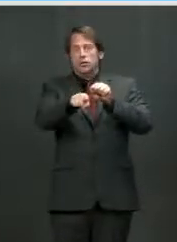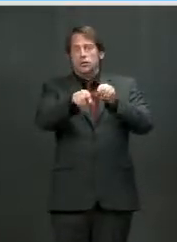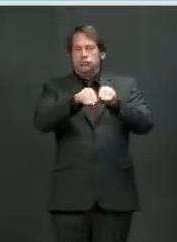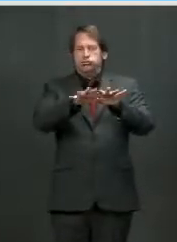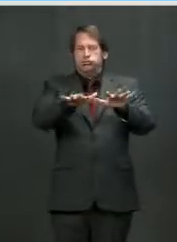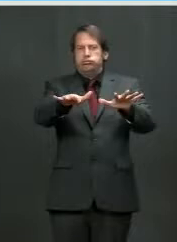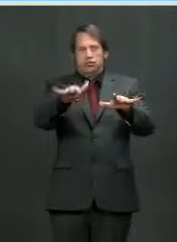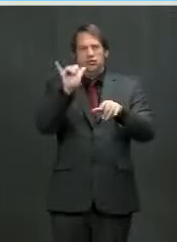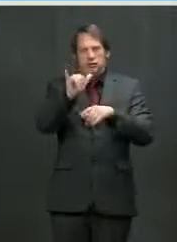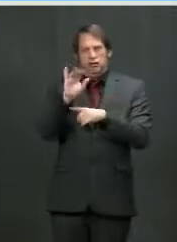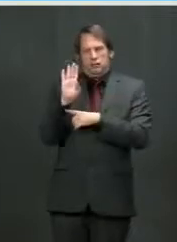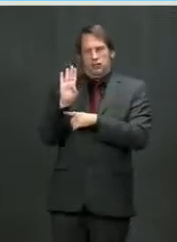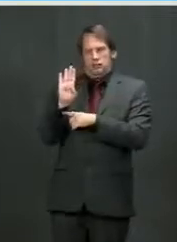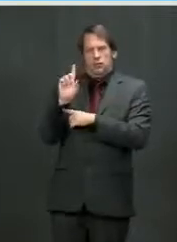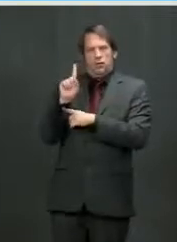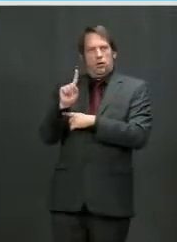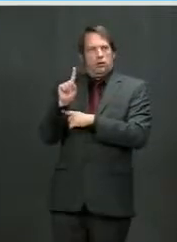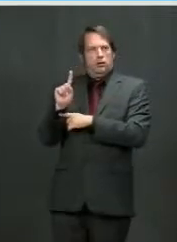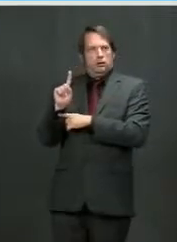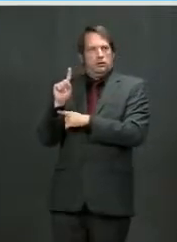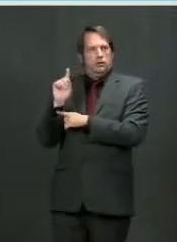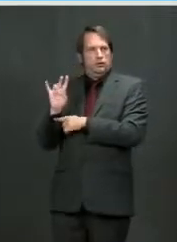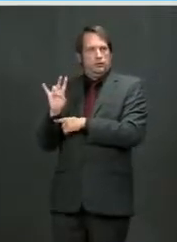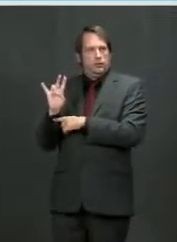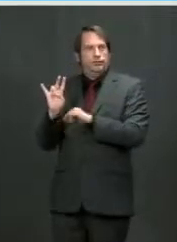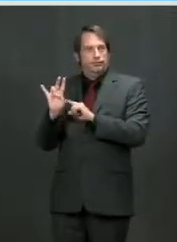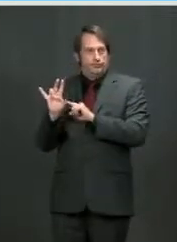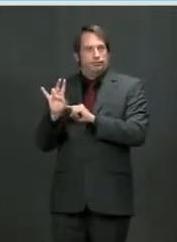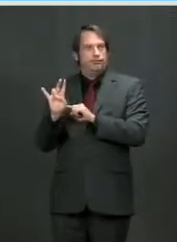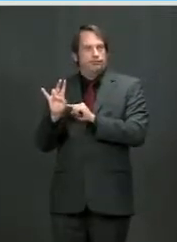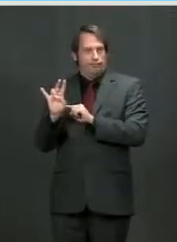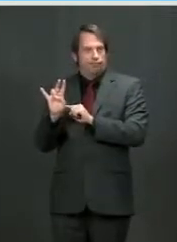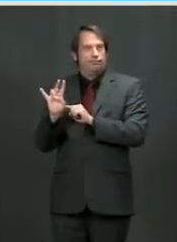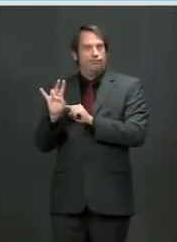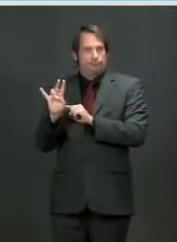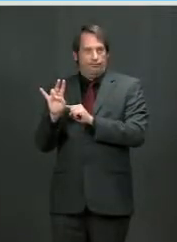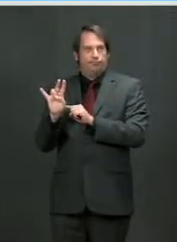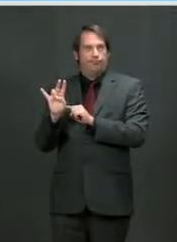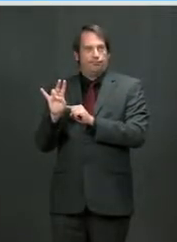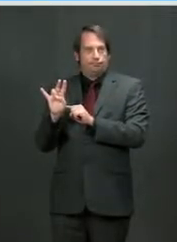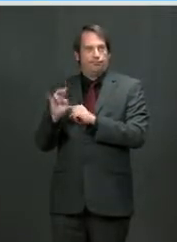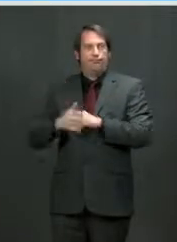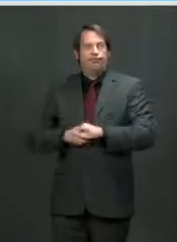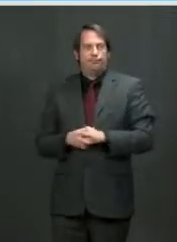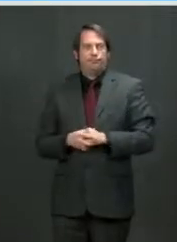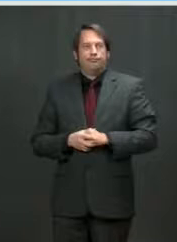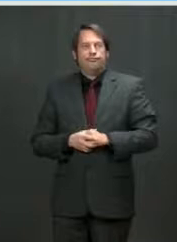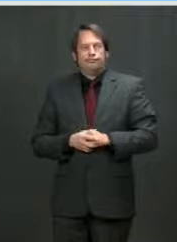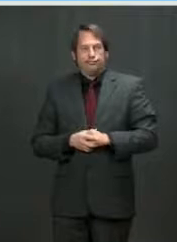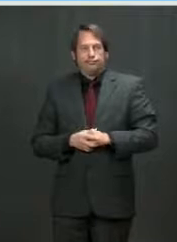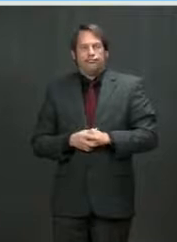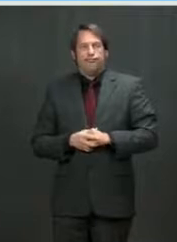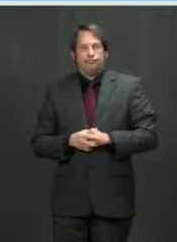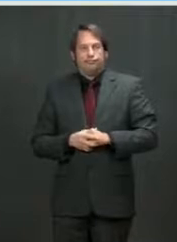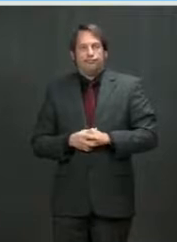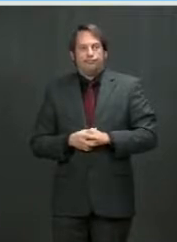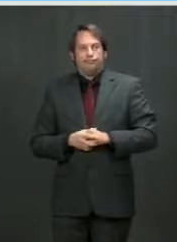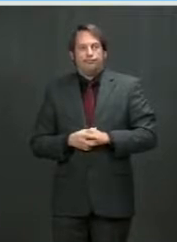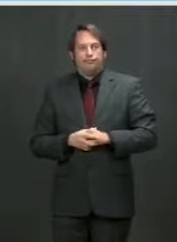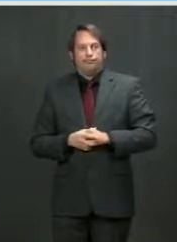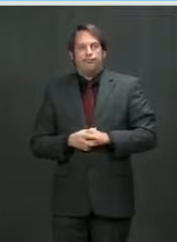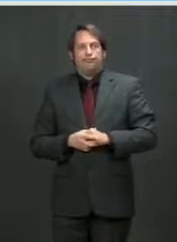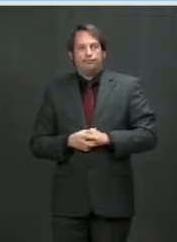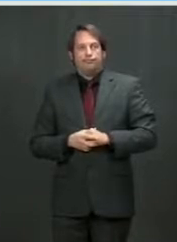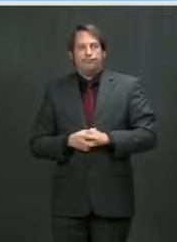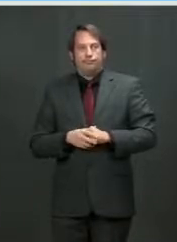States. Testing remains an important strategy to rapidly identify and isolate infectious individuals,